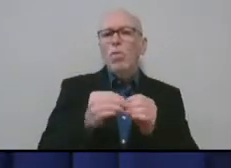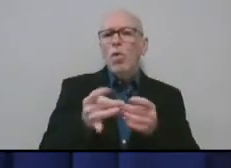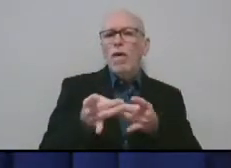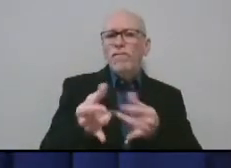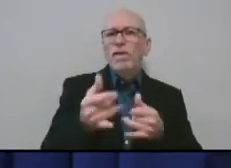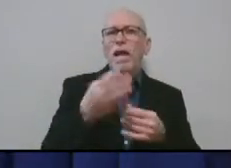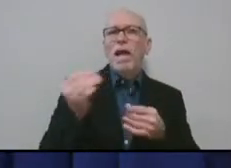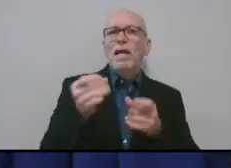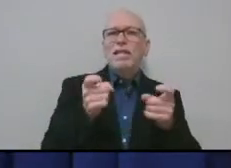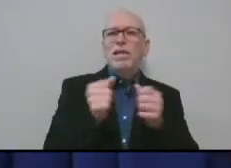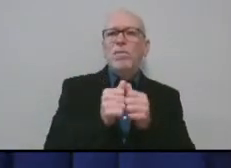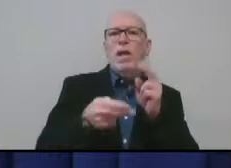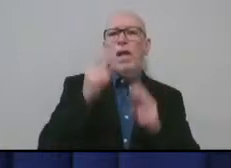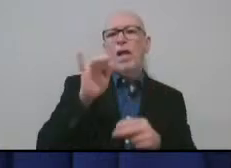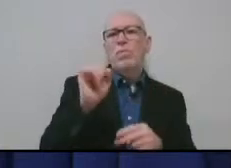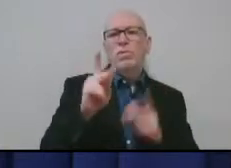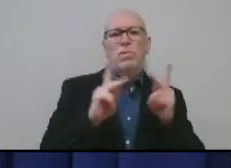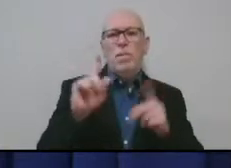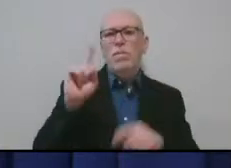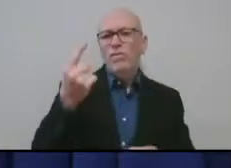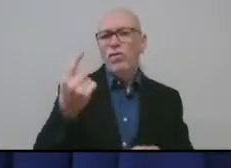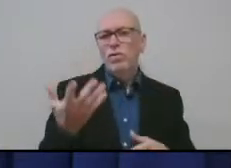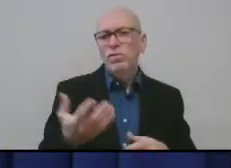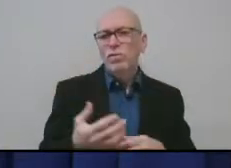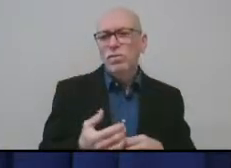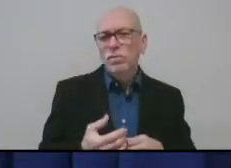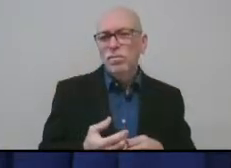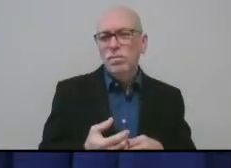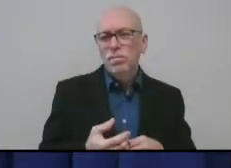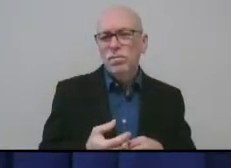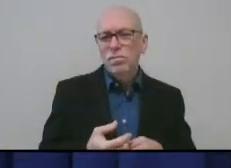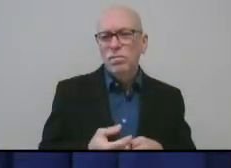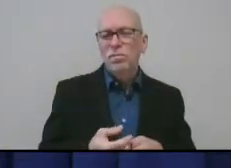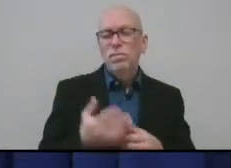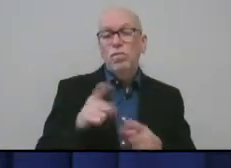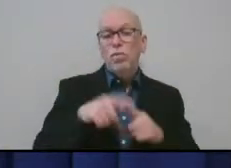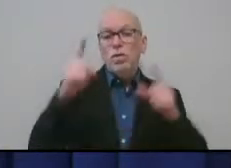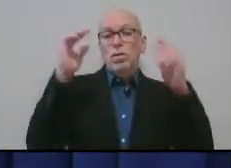at-risk population right now. And as you work your way down,